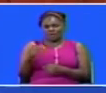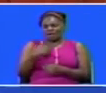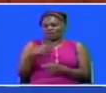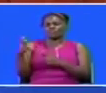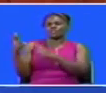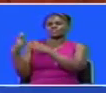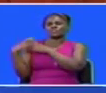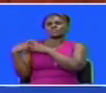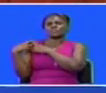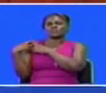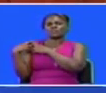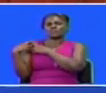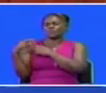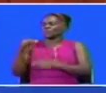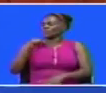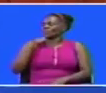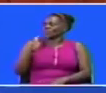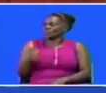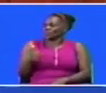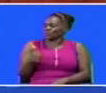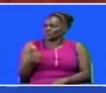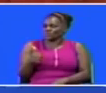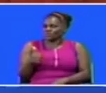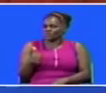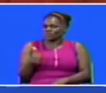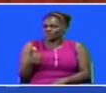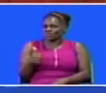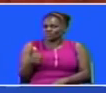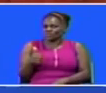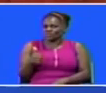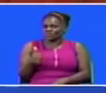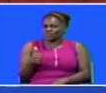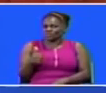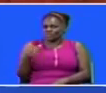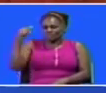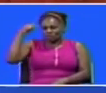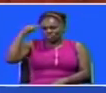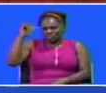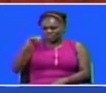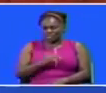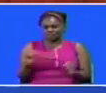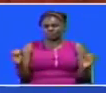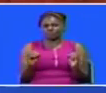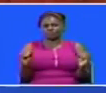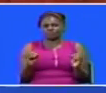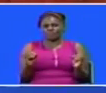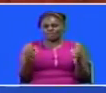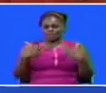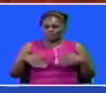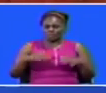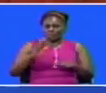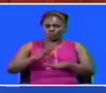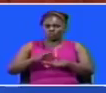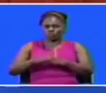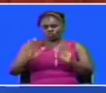responsibility. It should not prick your conscience. But those who do well should